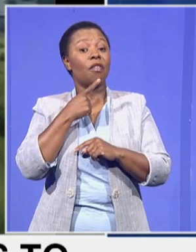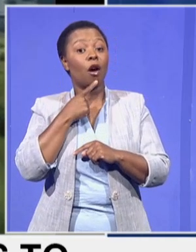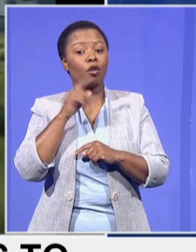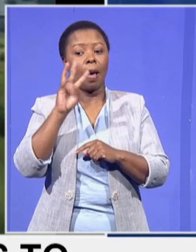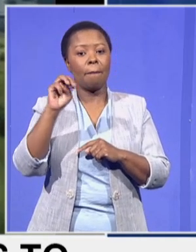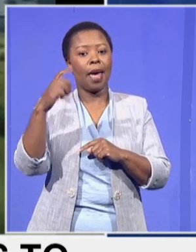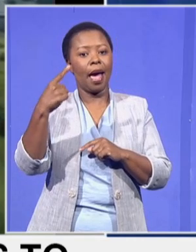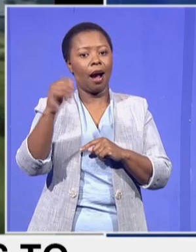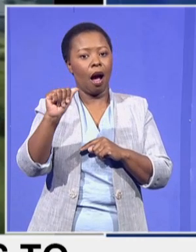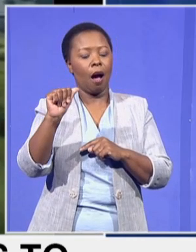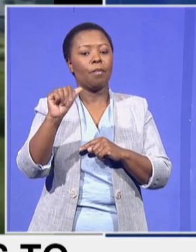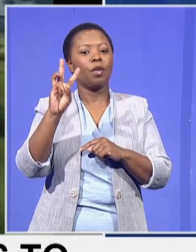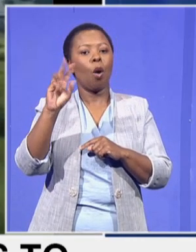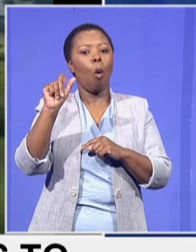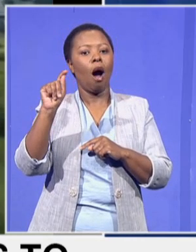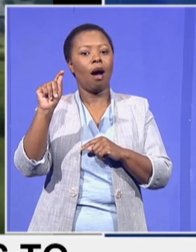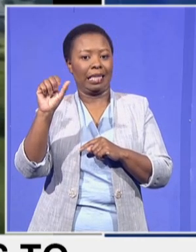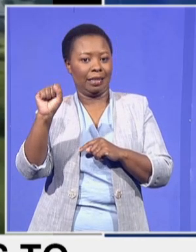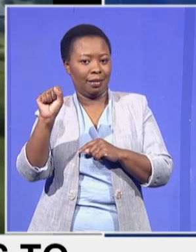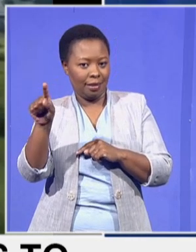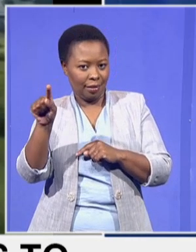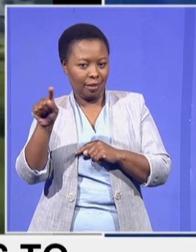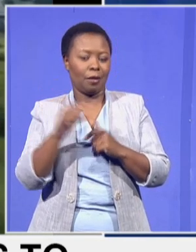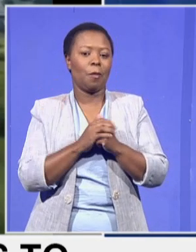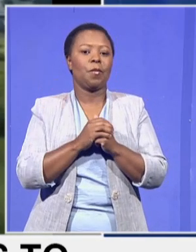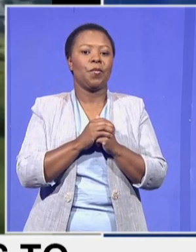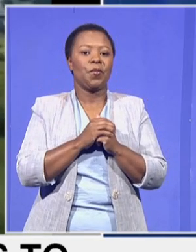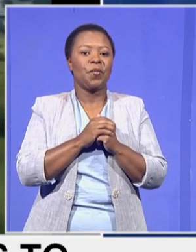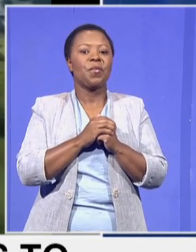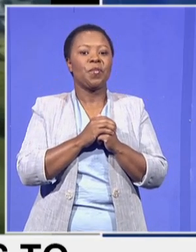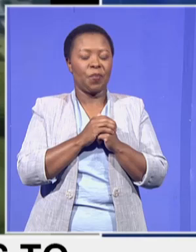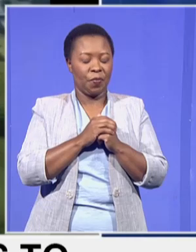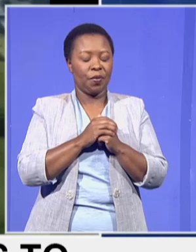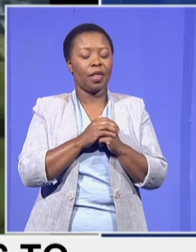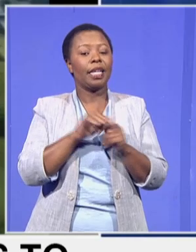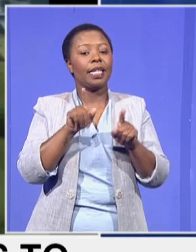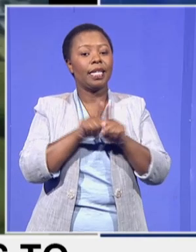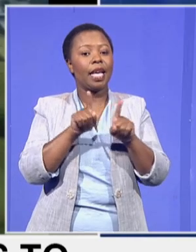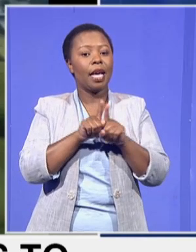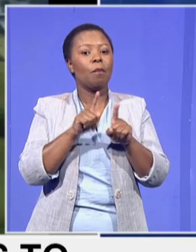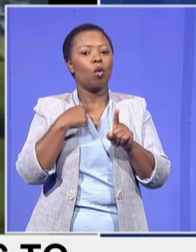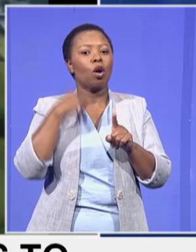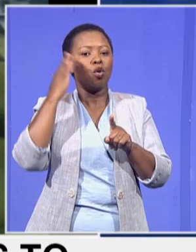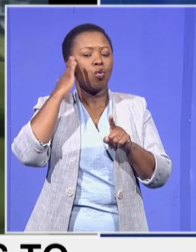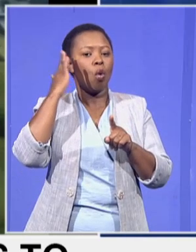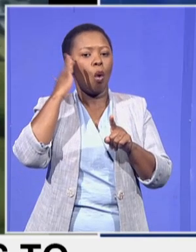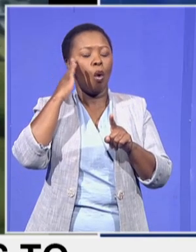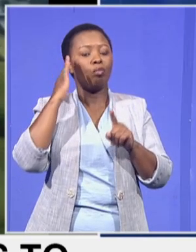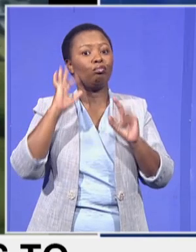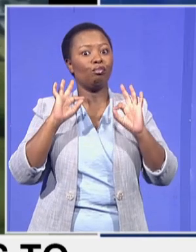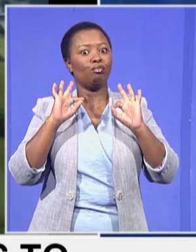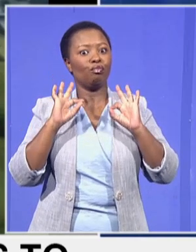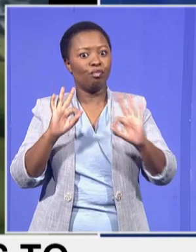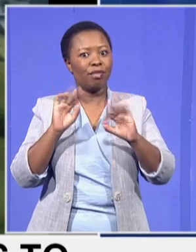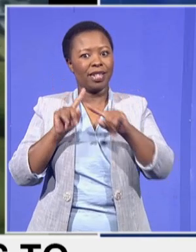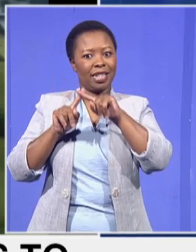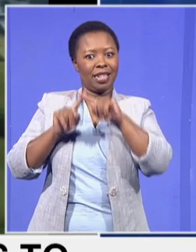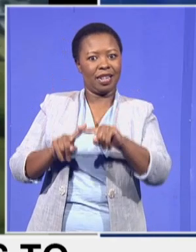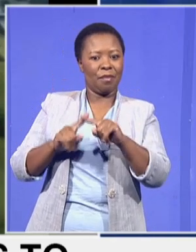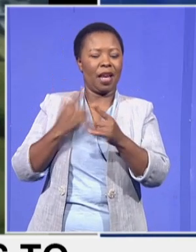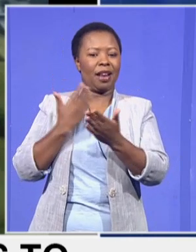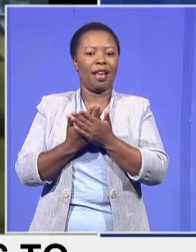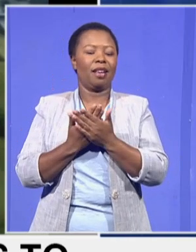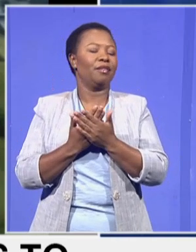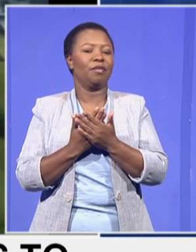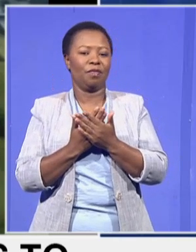risk. And as we run currently, we know that there are inherent unreliability in our fleet. Yeah. So we are thankful for the fact